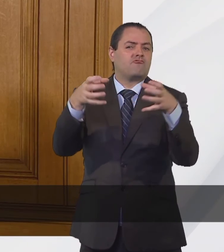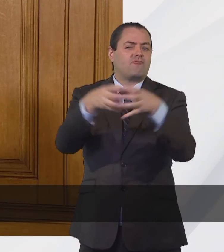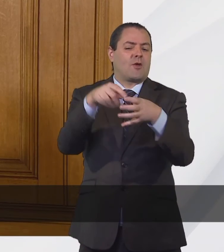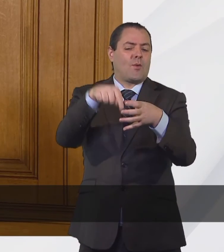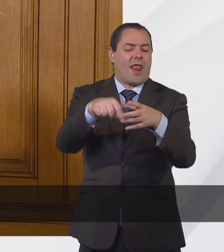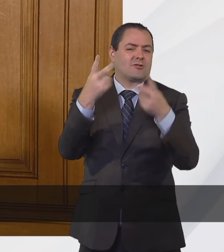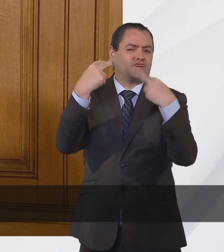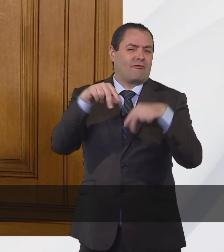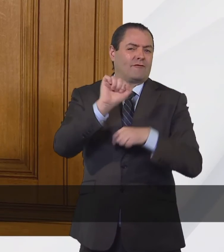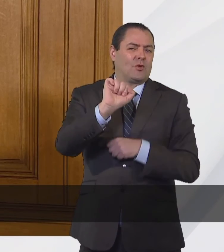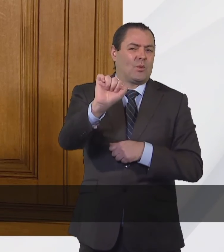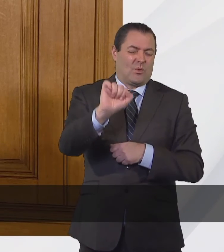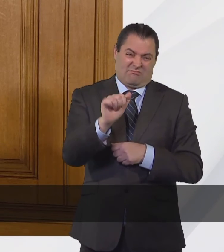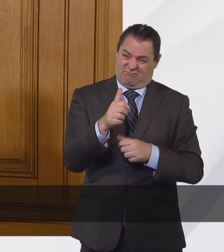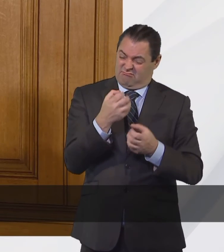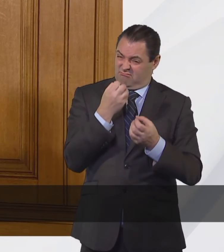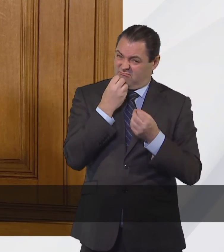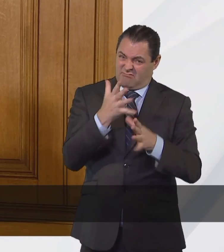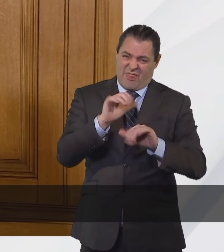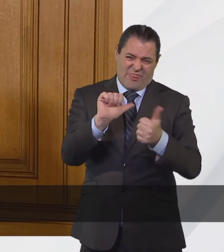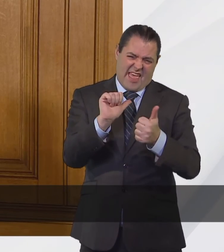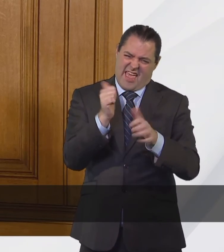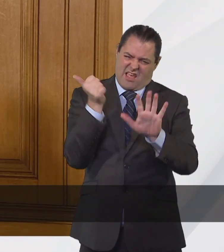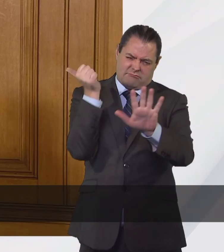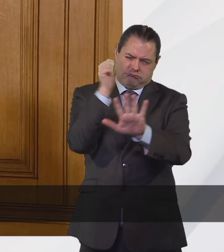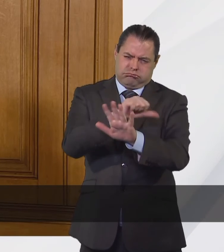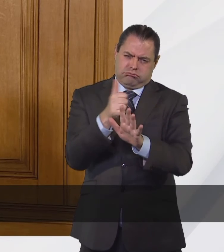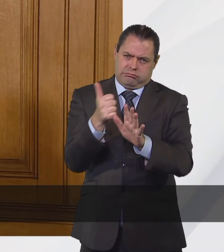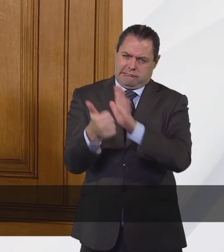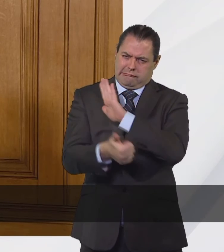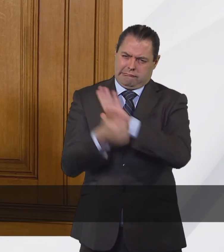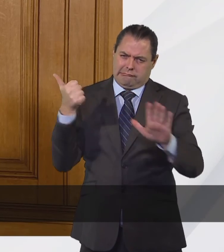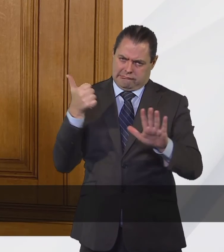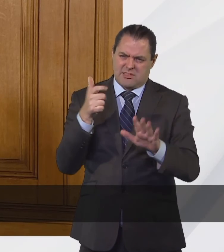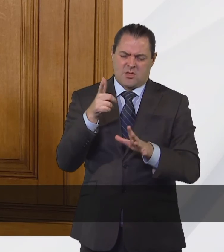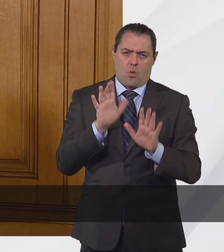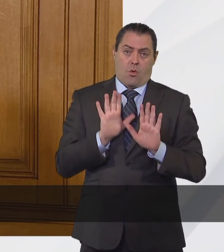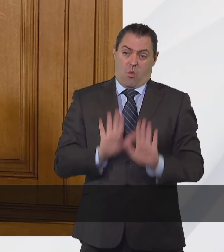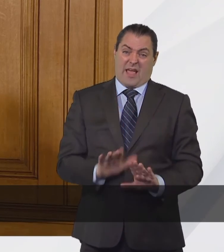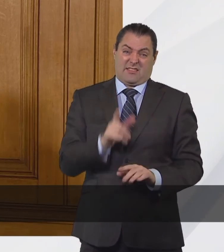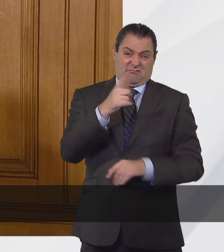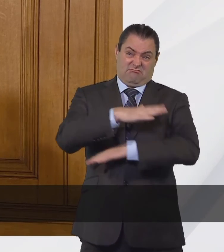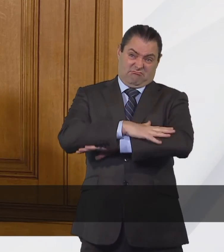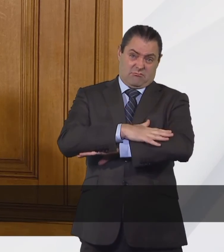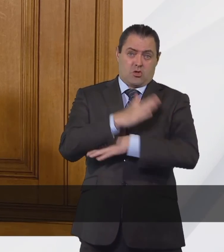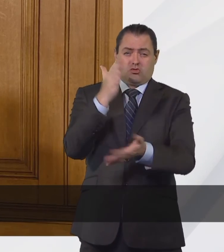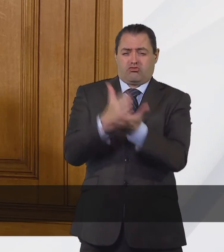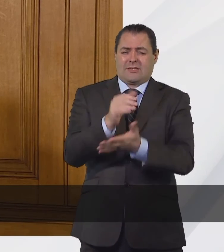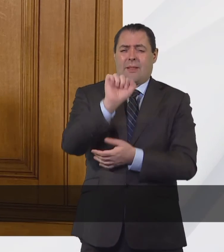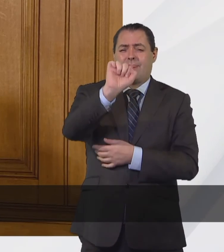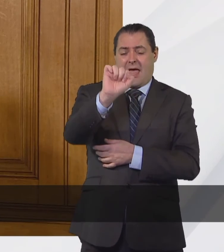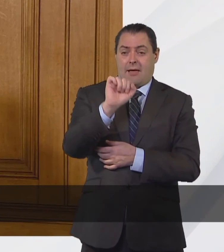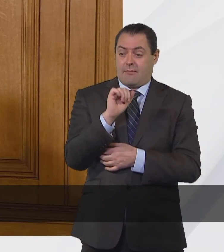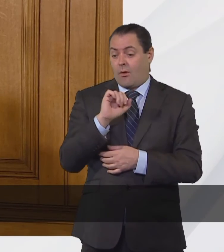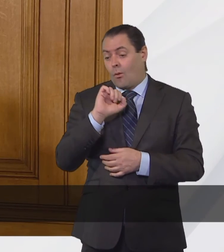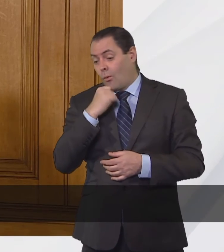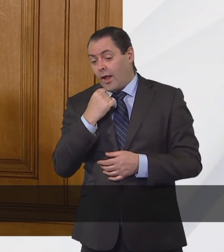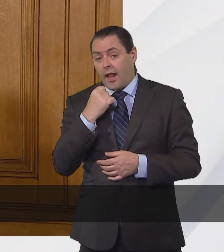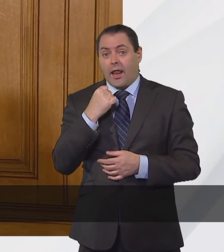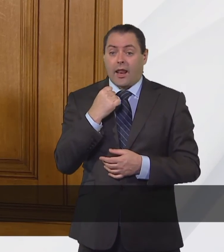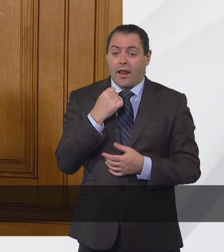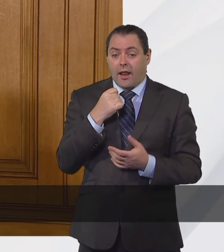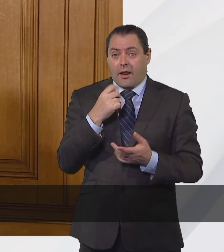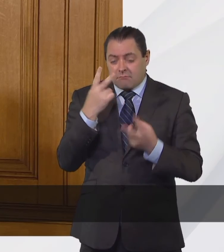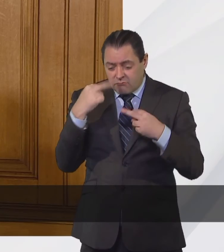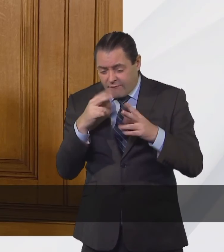the UK, and they'll look at it and they'll make their decisions around it. So I think headline results, this vaccine works,